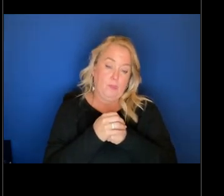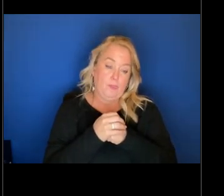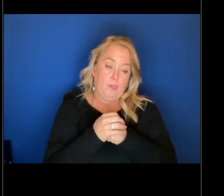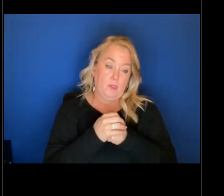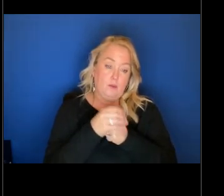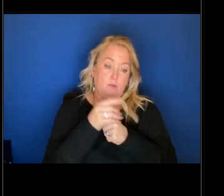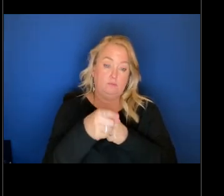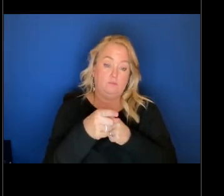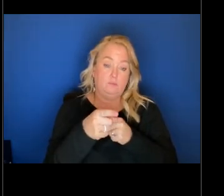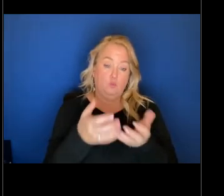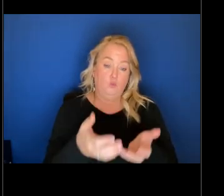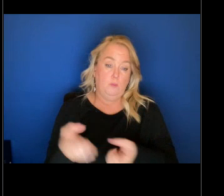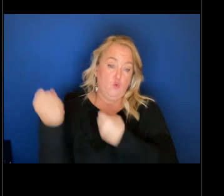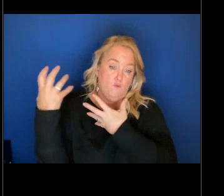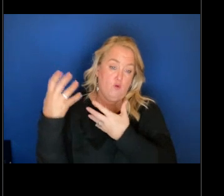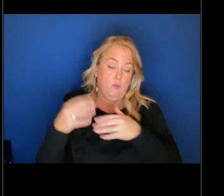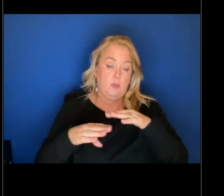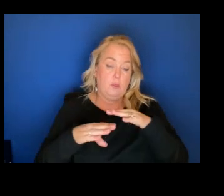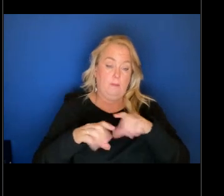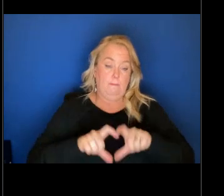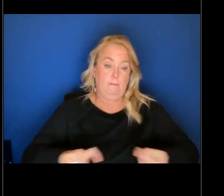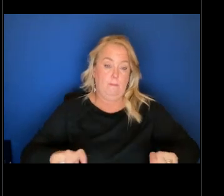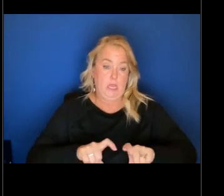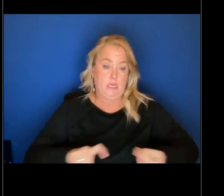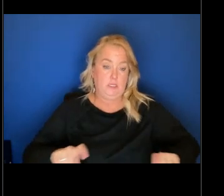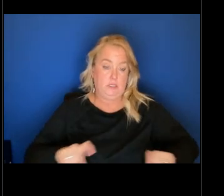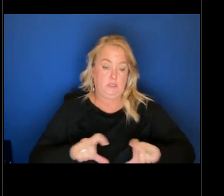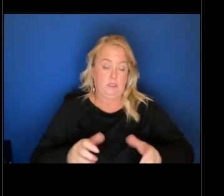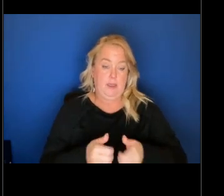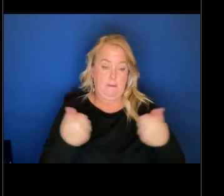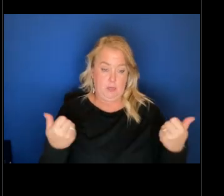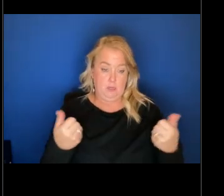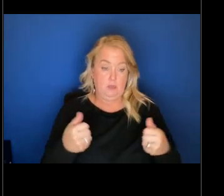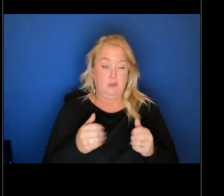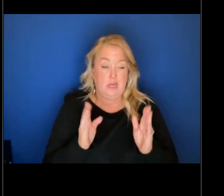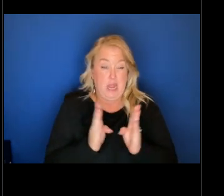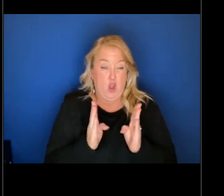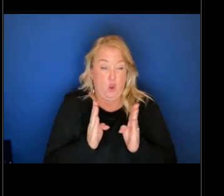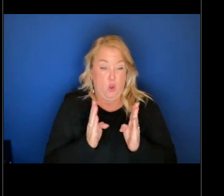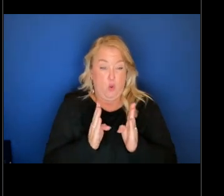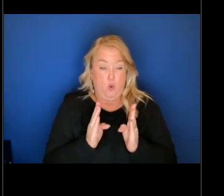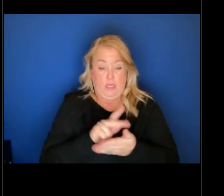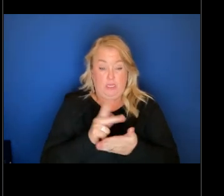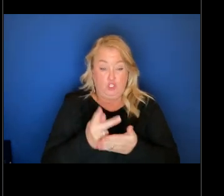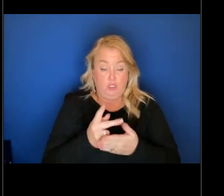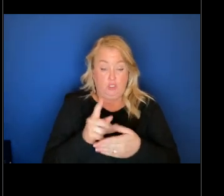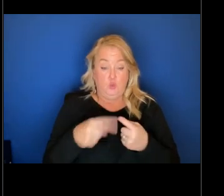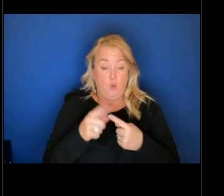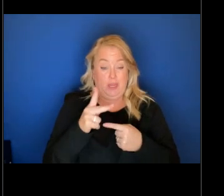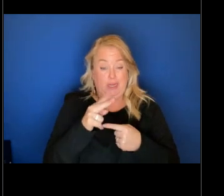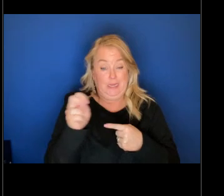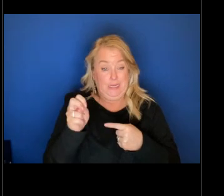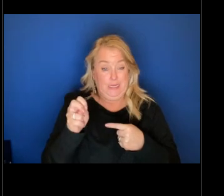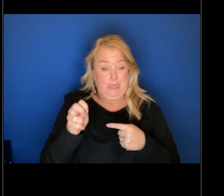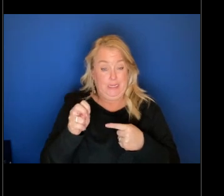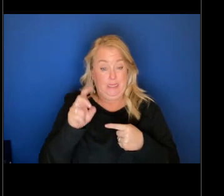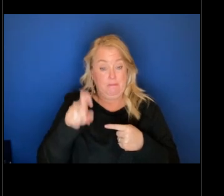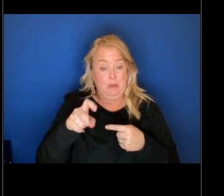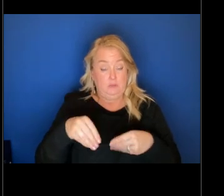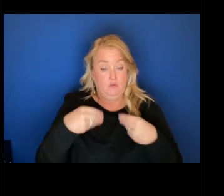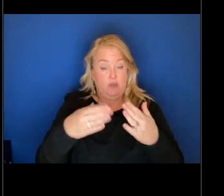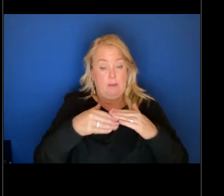Removable base cabinets. Narrow U-shaped kitchens where knee space must be provided